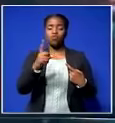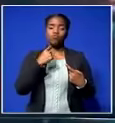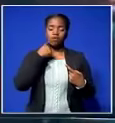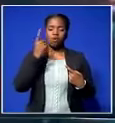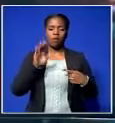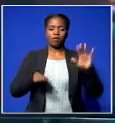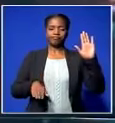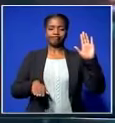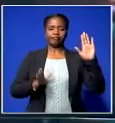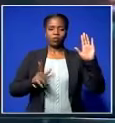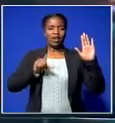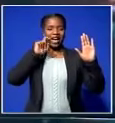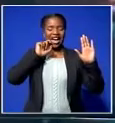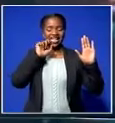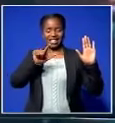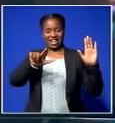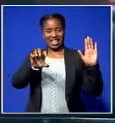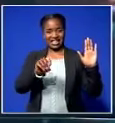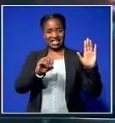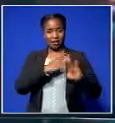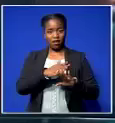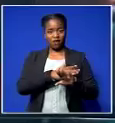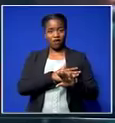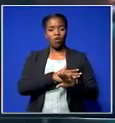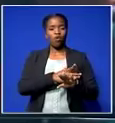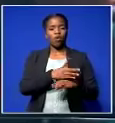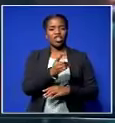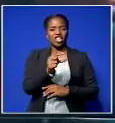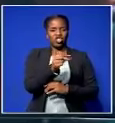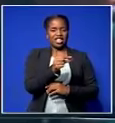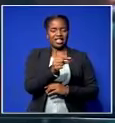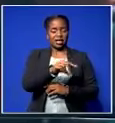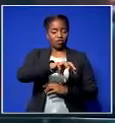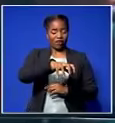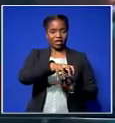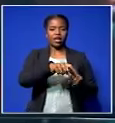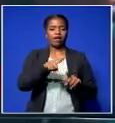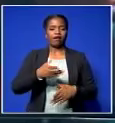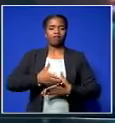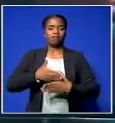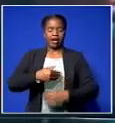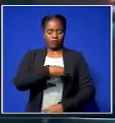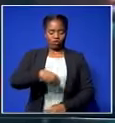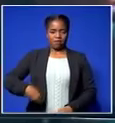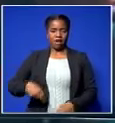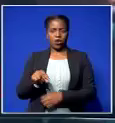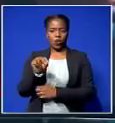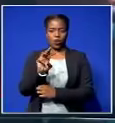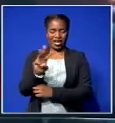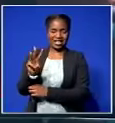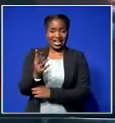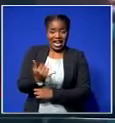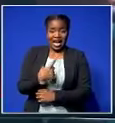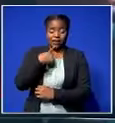tomorrow. 70-year-old Mokgoro, a former Director General in the provincial government, replaces Supremo Humapilo. Now, Malungelo Boy reports that